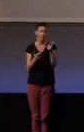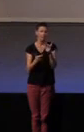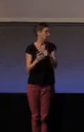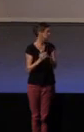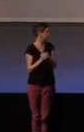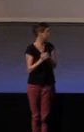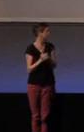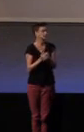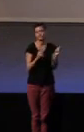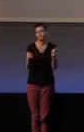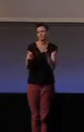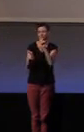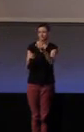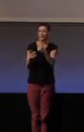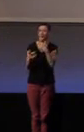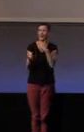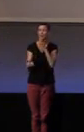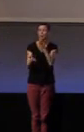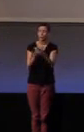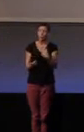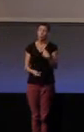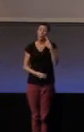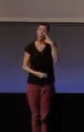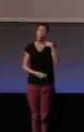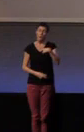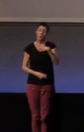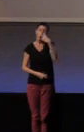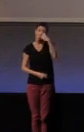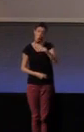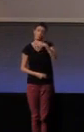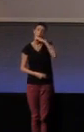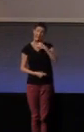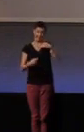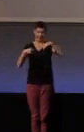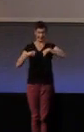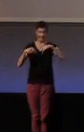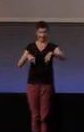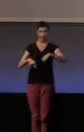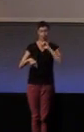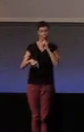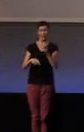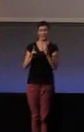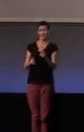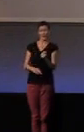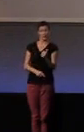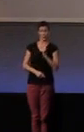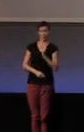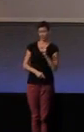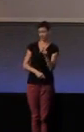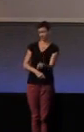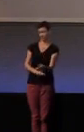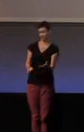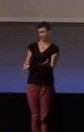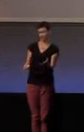zij kennen sure you de white gold mail hier is dan het die very soon zo